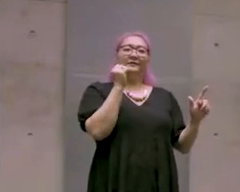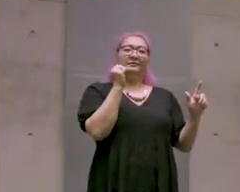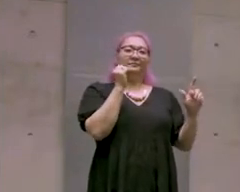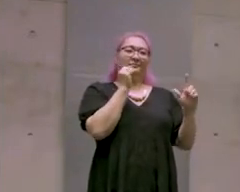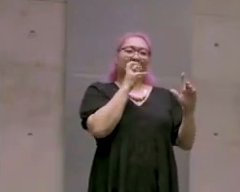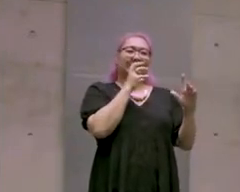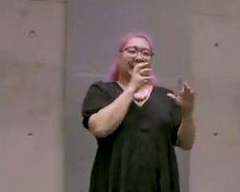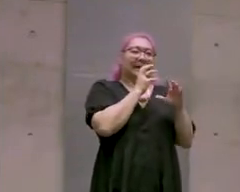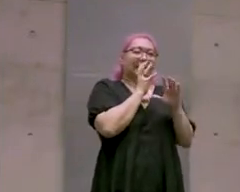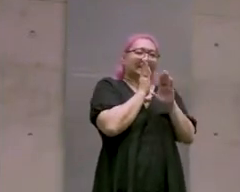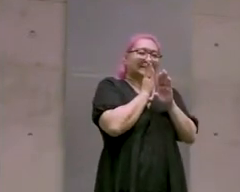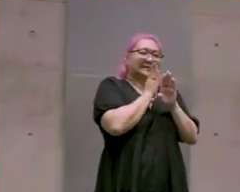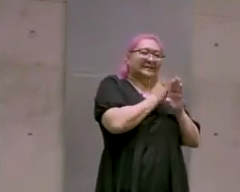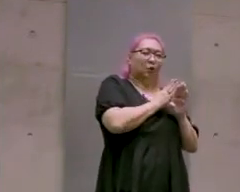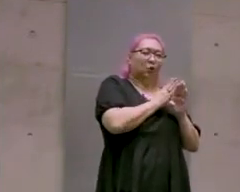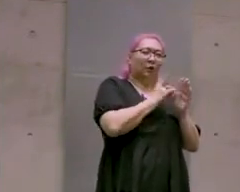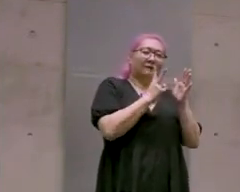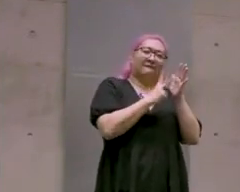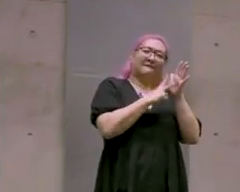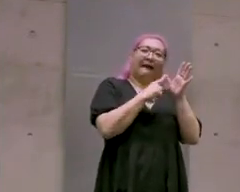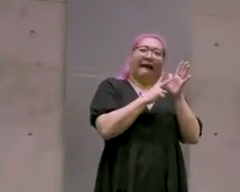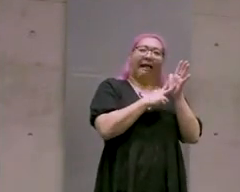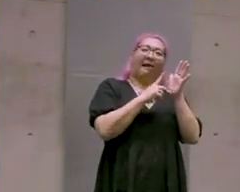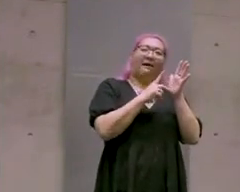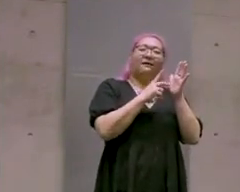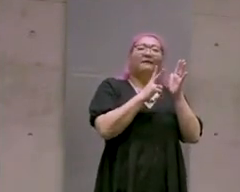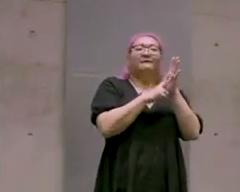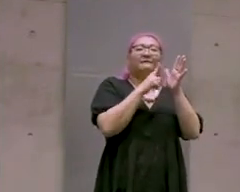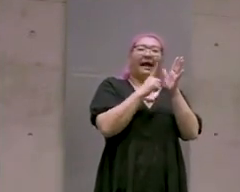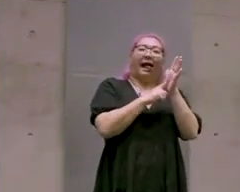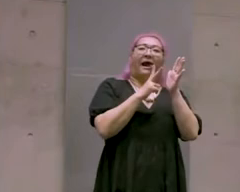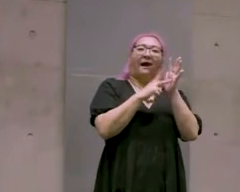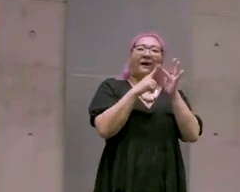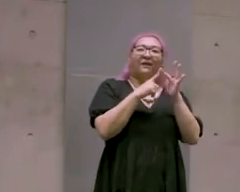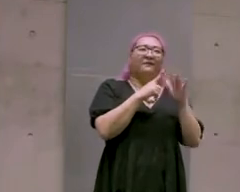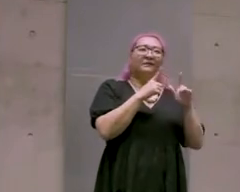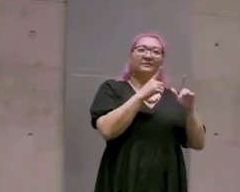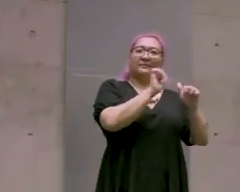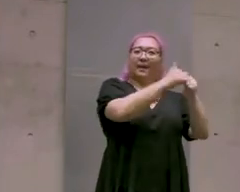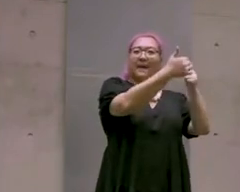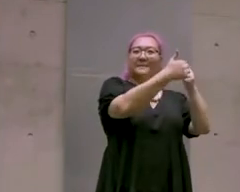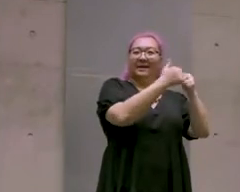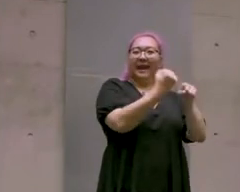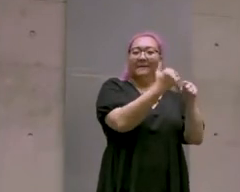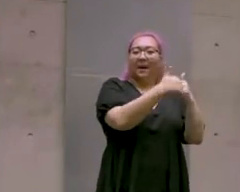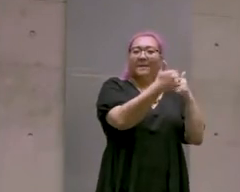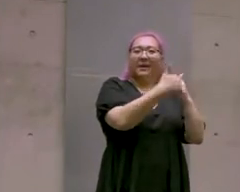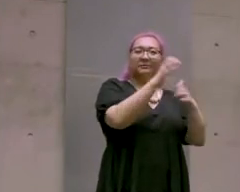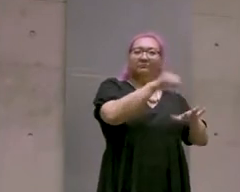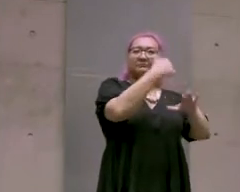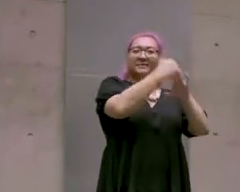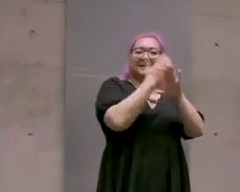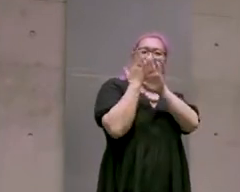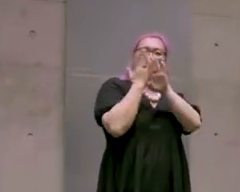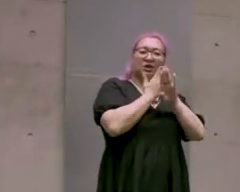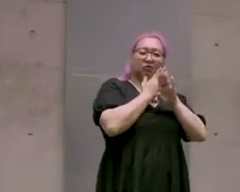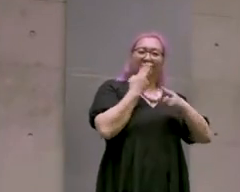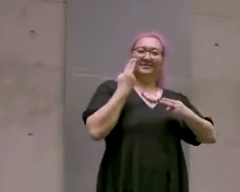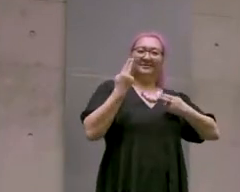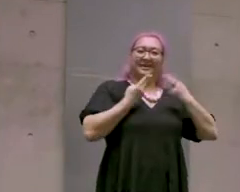Valve, like, dinner party, basically, in London every year. I think it still does go on, but I don't think I'm on the list